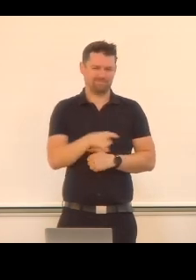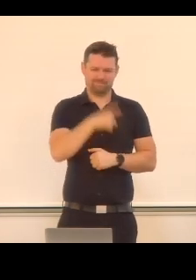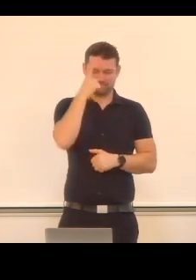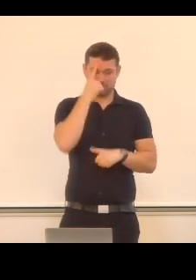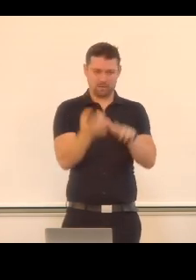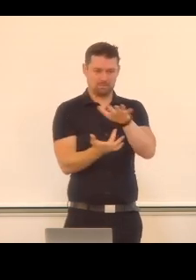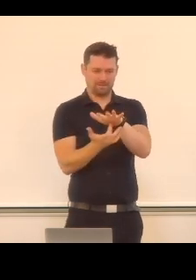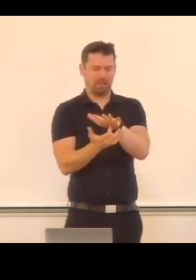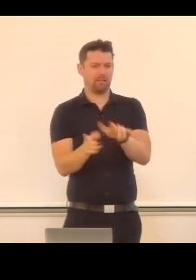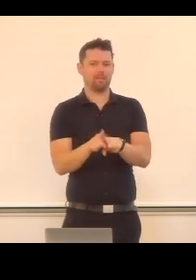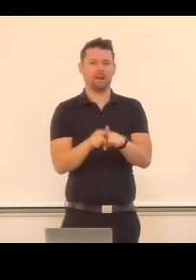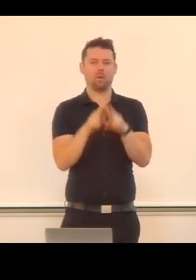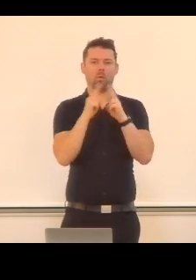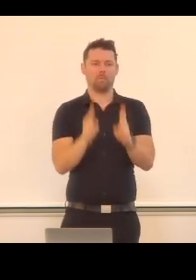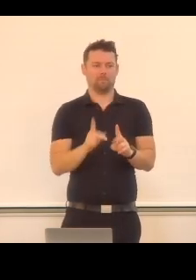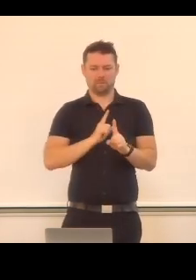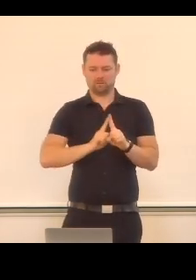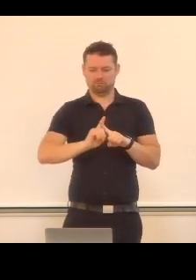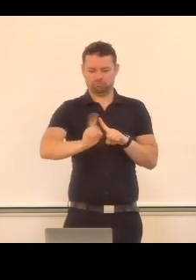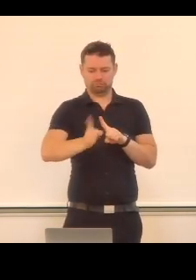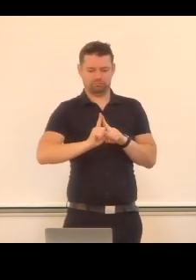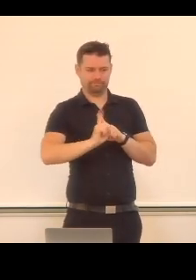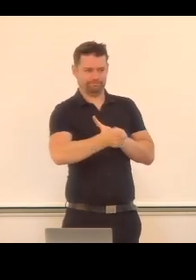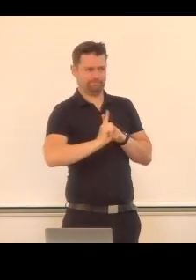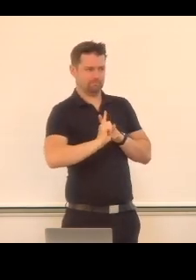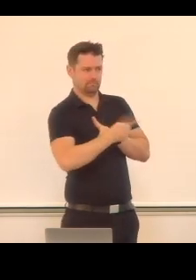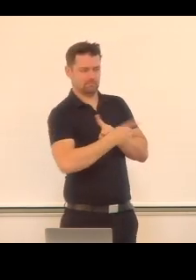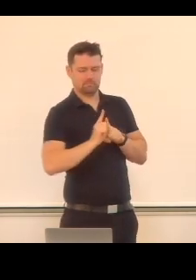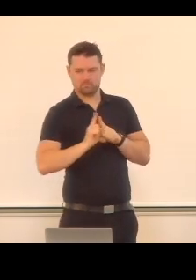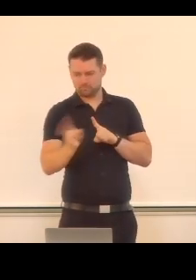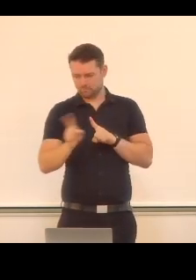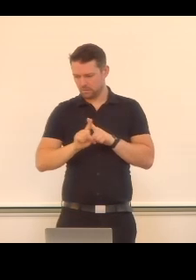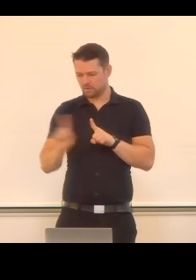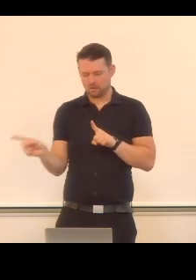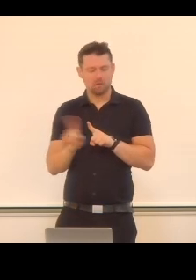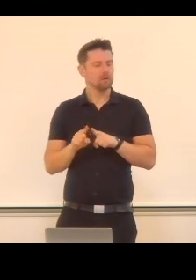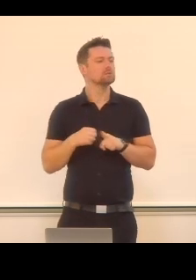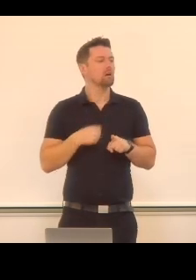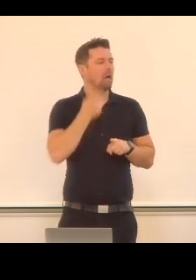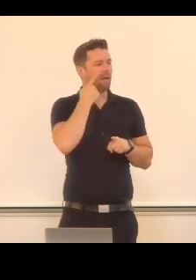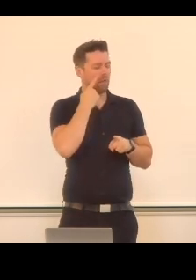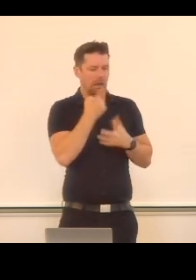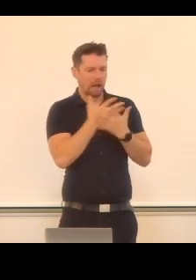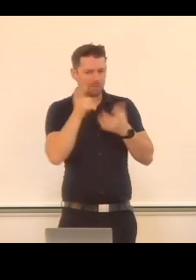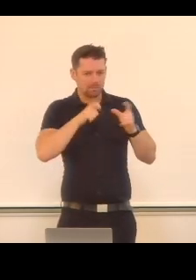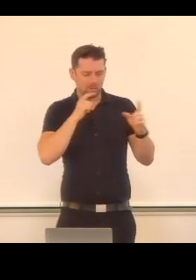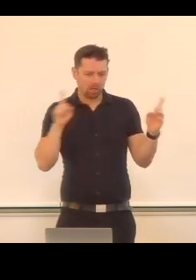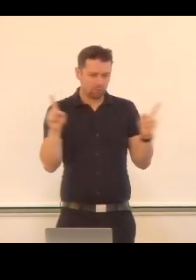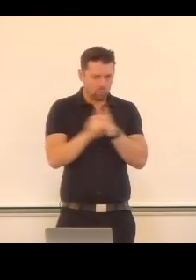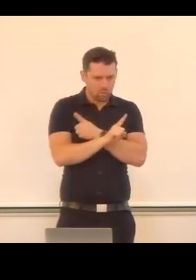is used as a home base. Everybody keeps going back to that. So I was looking at traffic flow between that center hub and all the